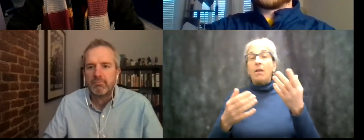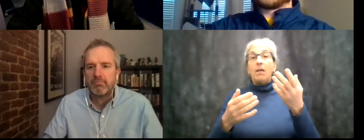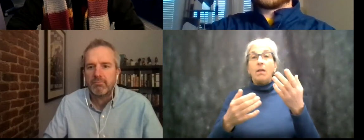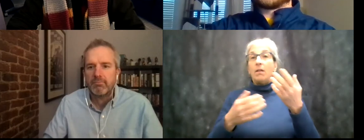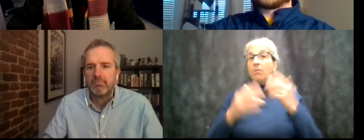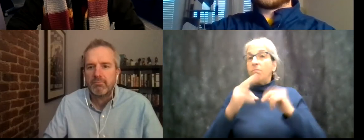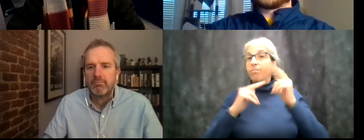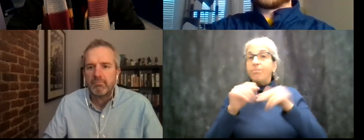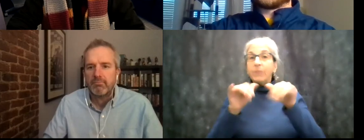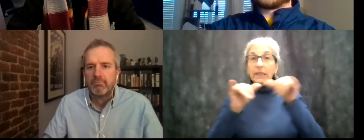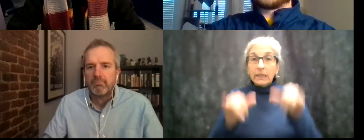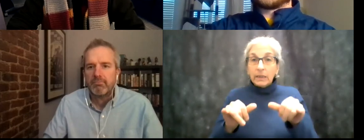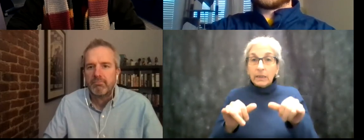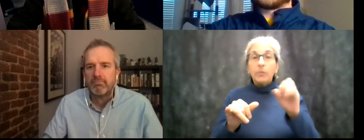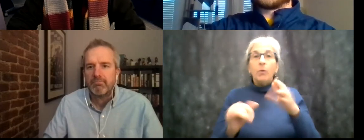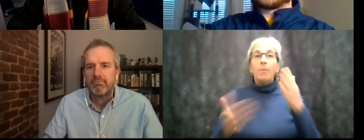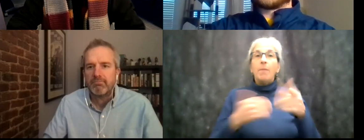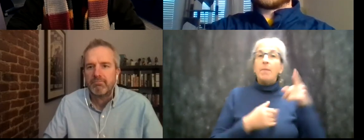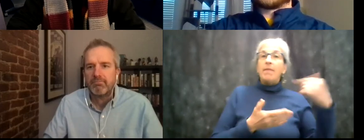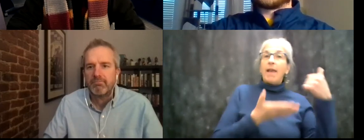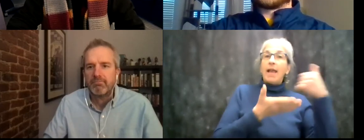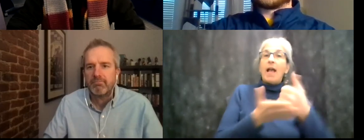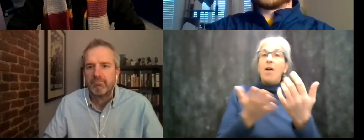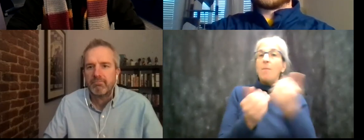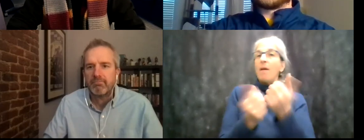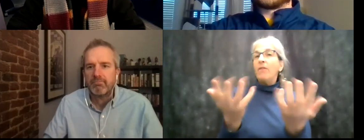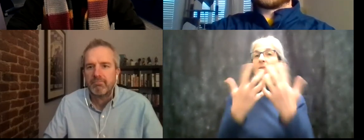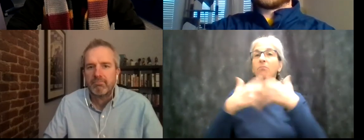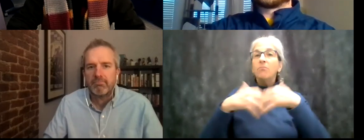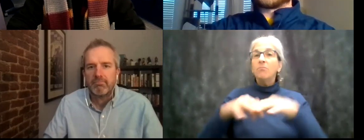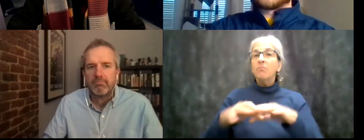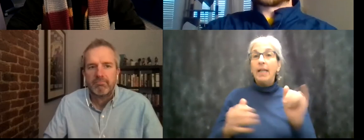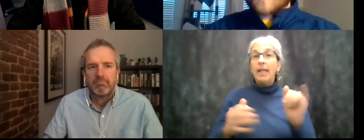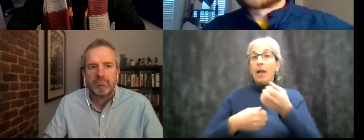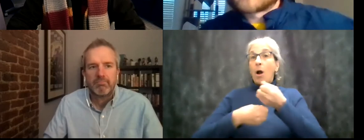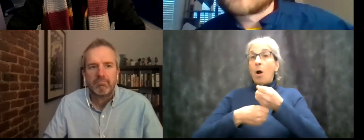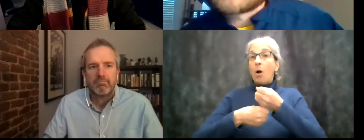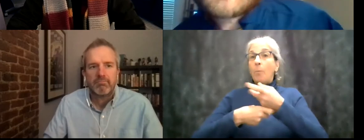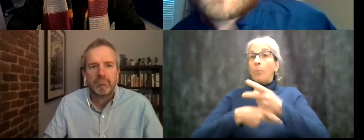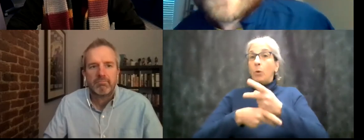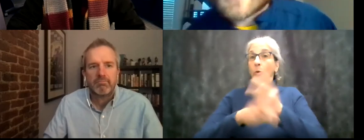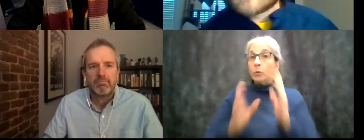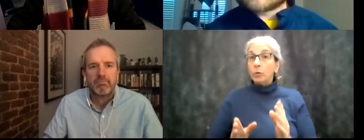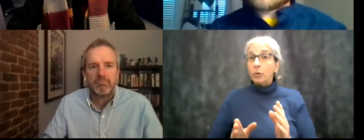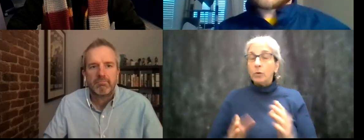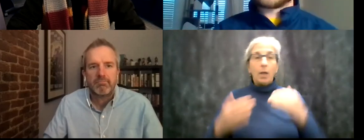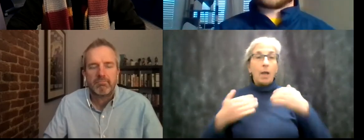may be somebody who helps the whole thing kind of come together, like a producer. There's